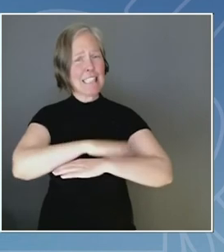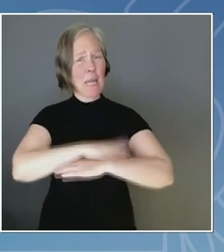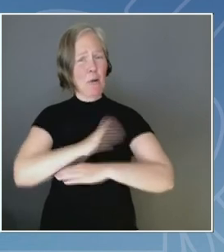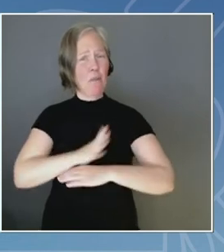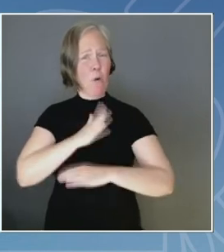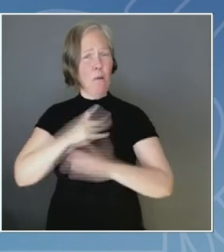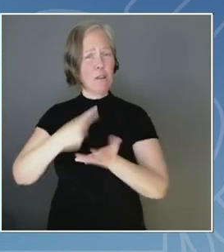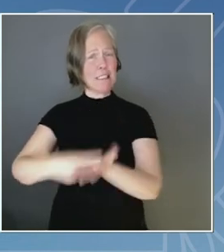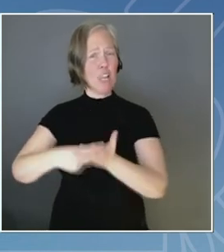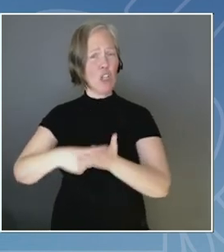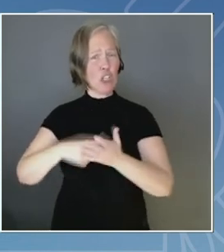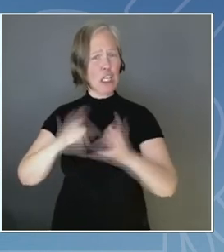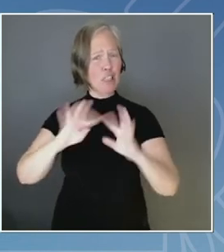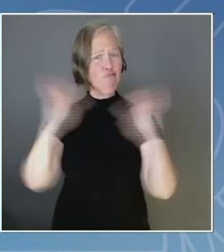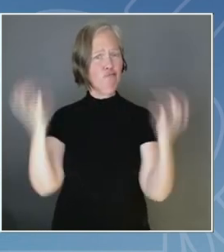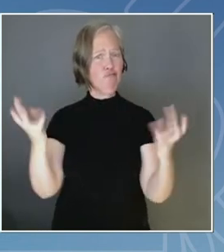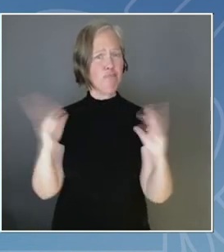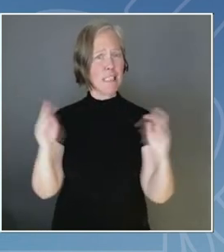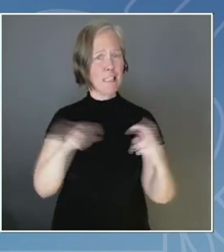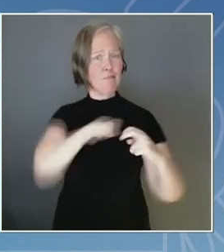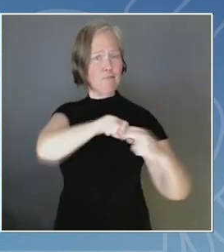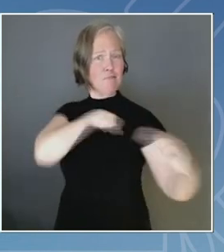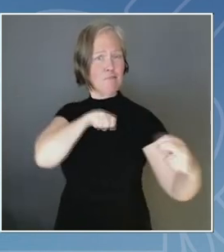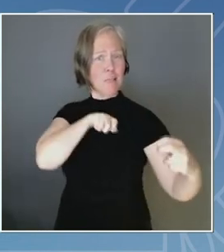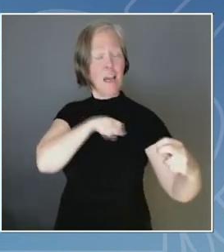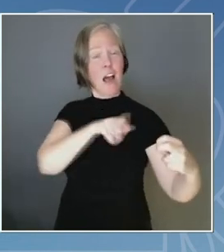you know, I would strongly